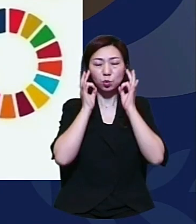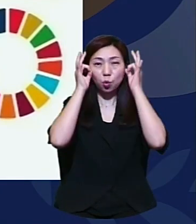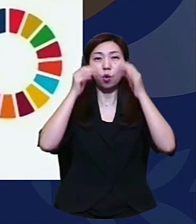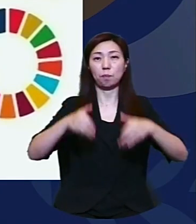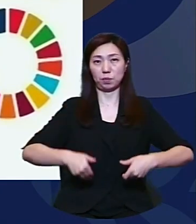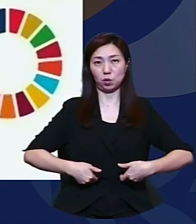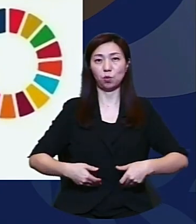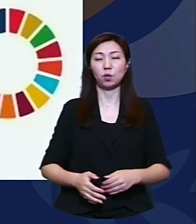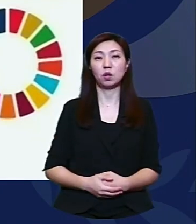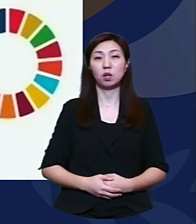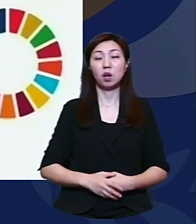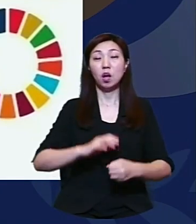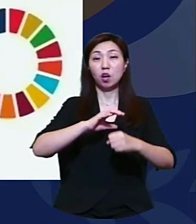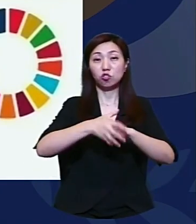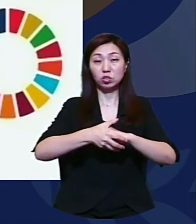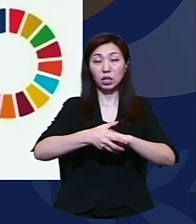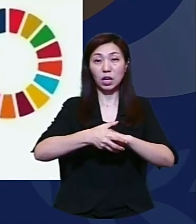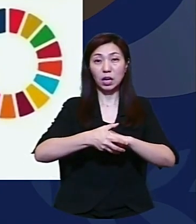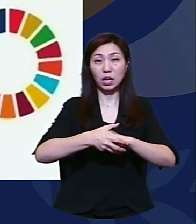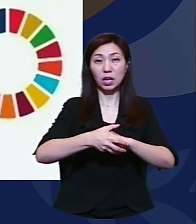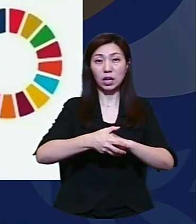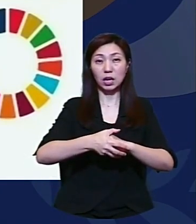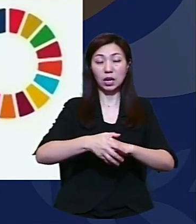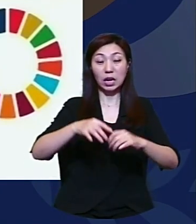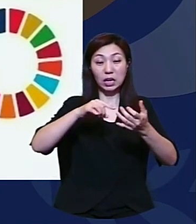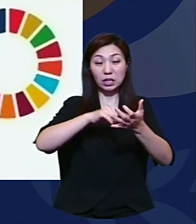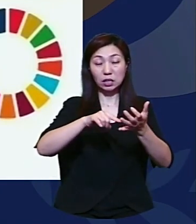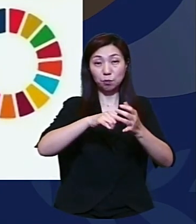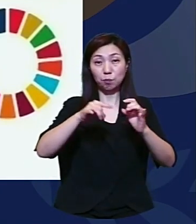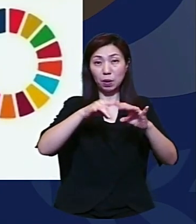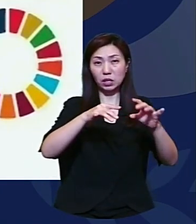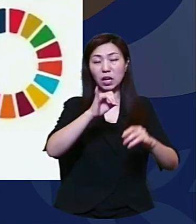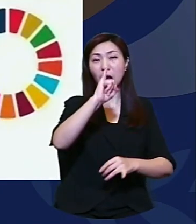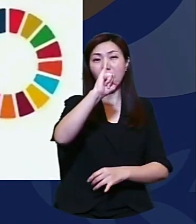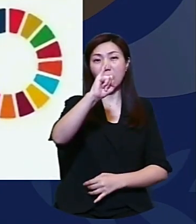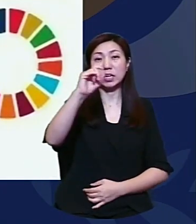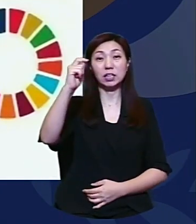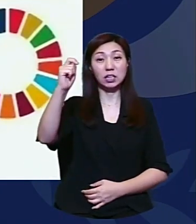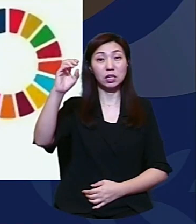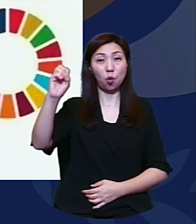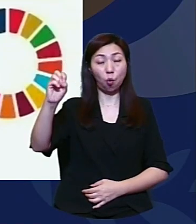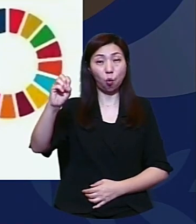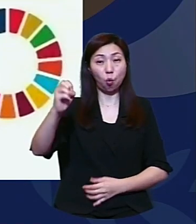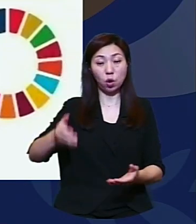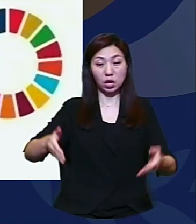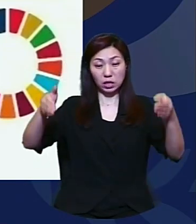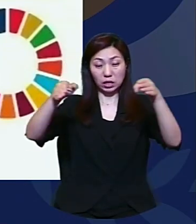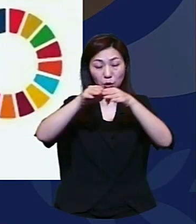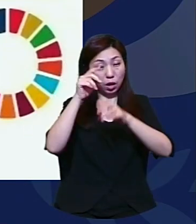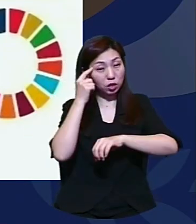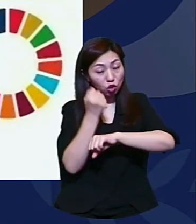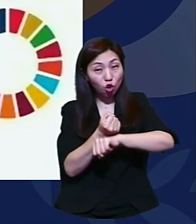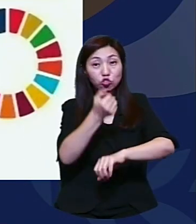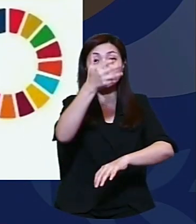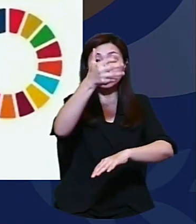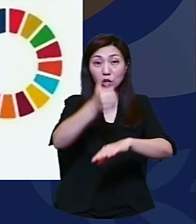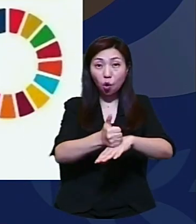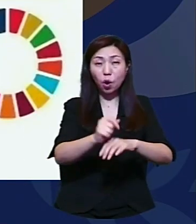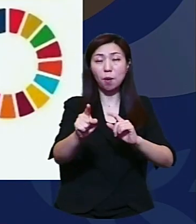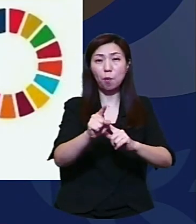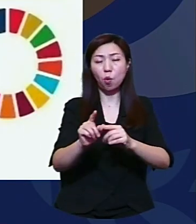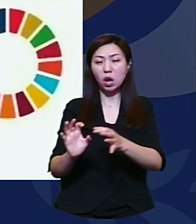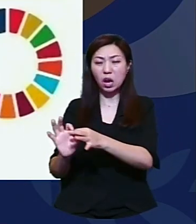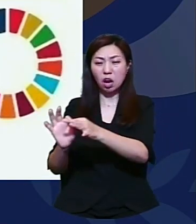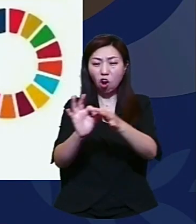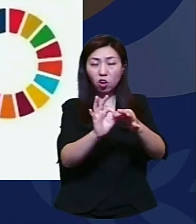sustainability. Our research, and the research of many others as well, confirms that for many unconnected